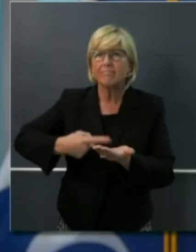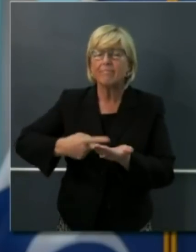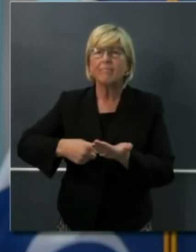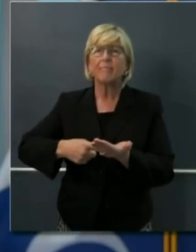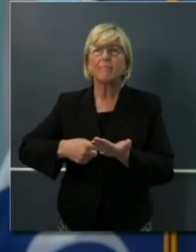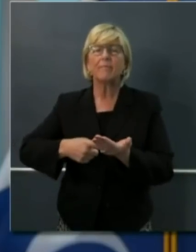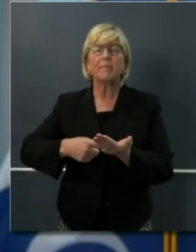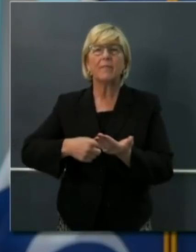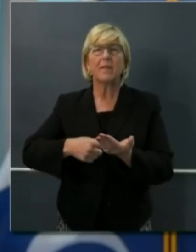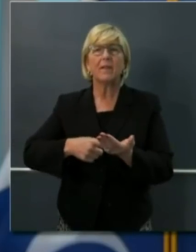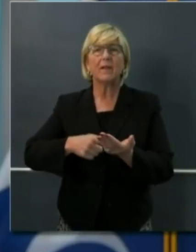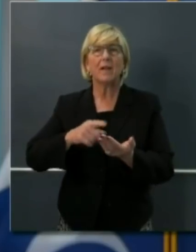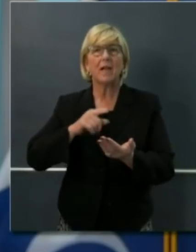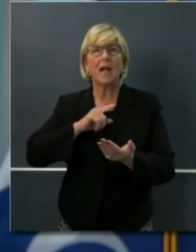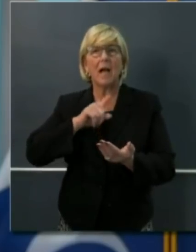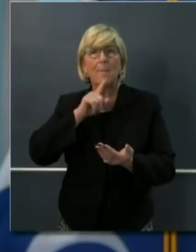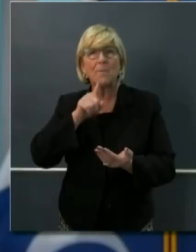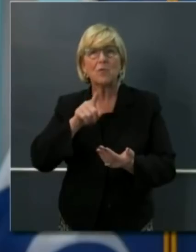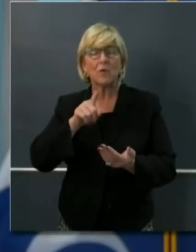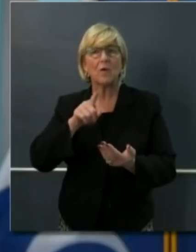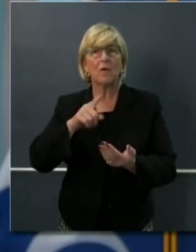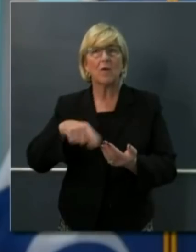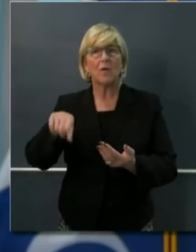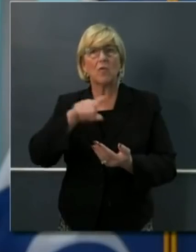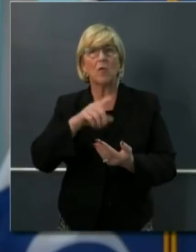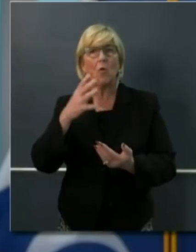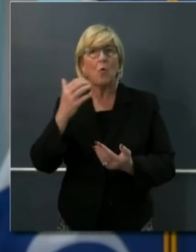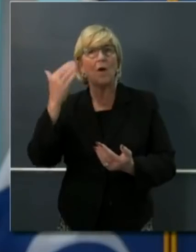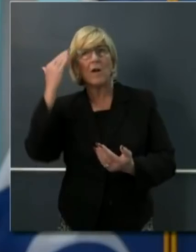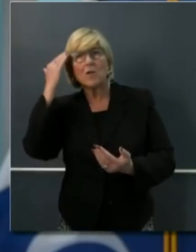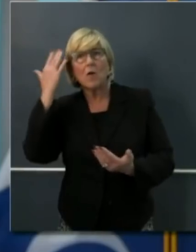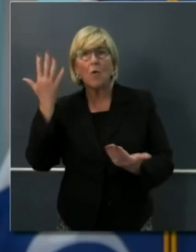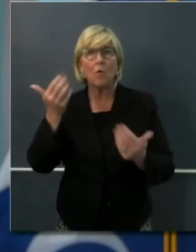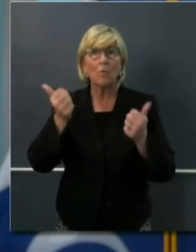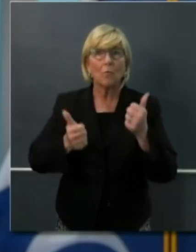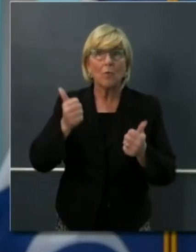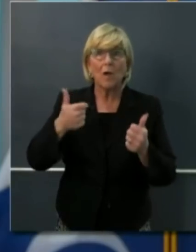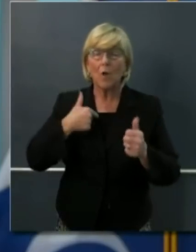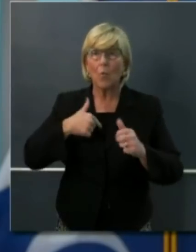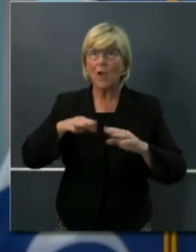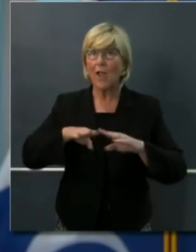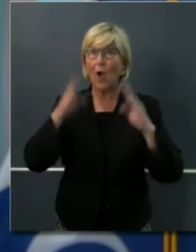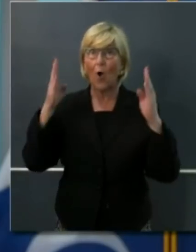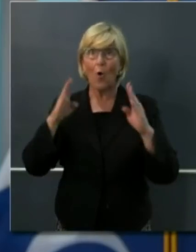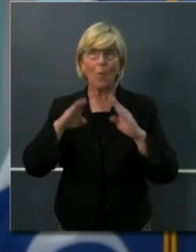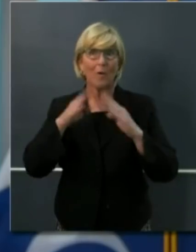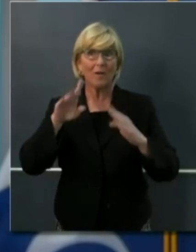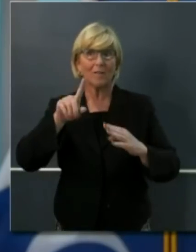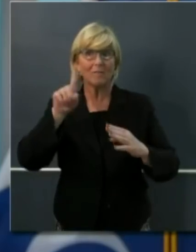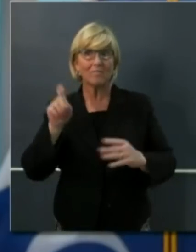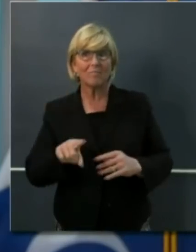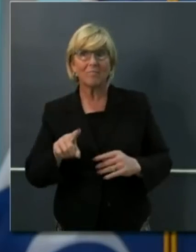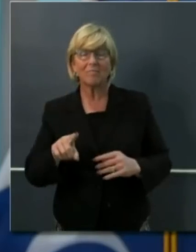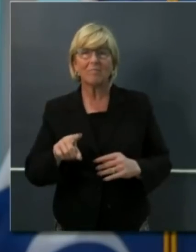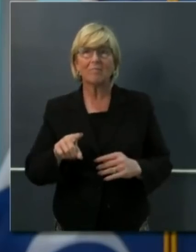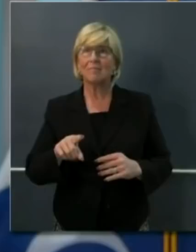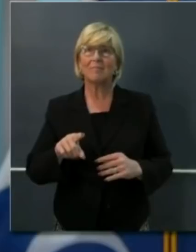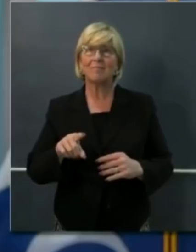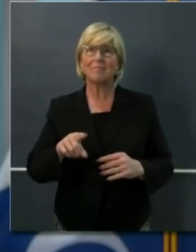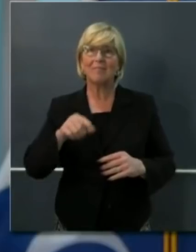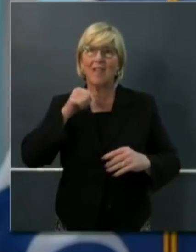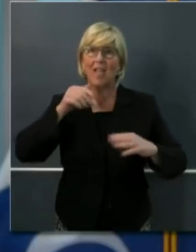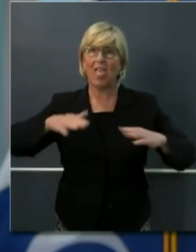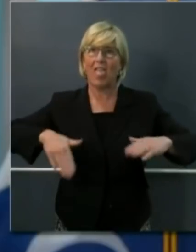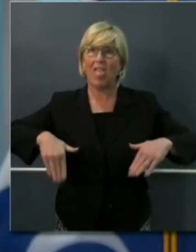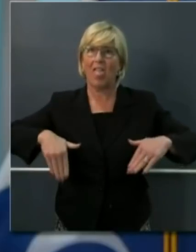you woke up to this discussion and we're going to hear that we're reopening large sectors of our society. We're not prepared to do